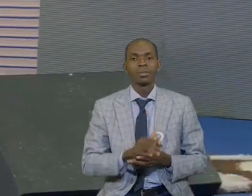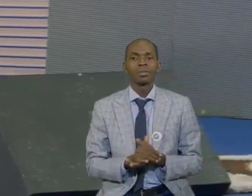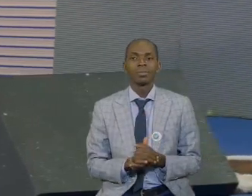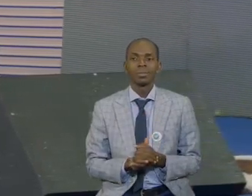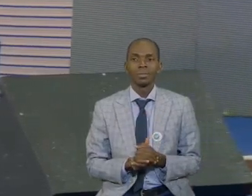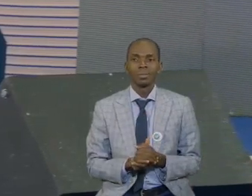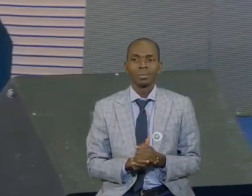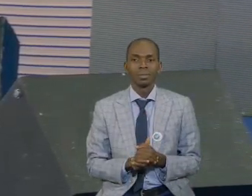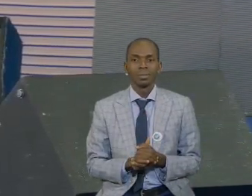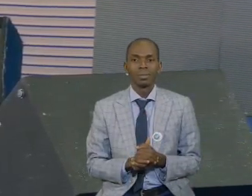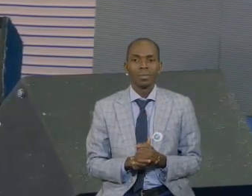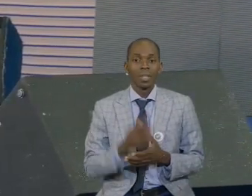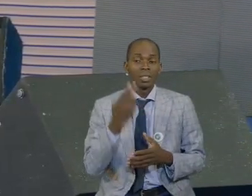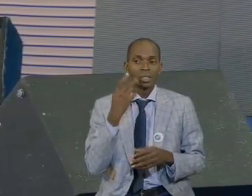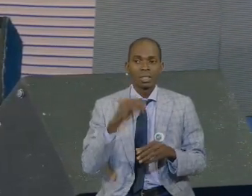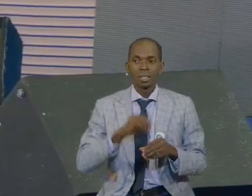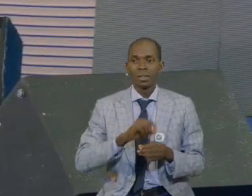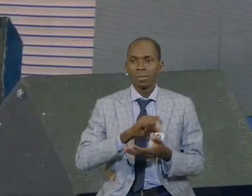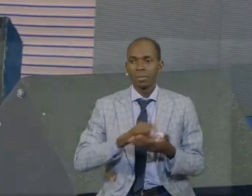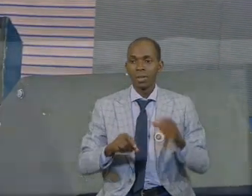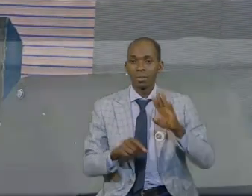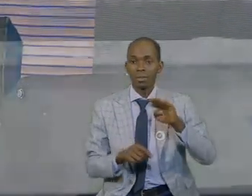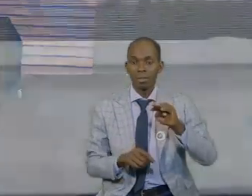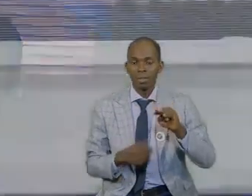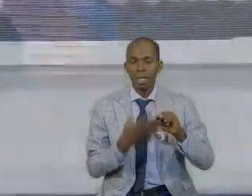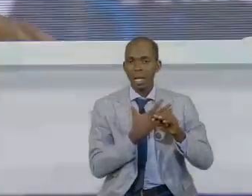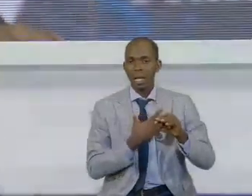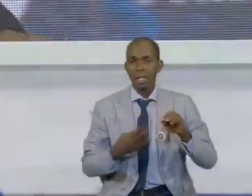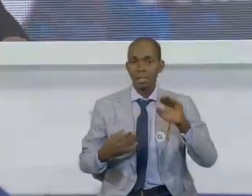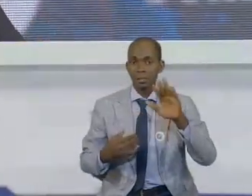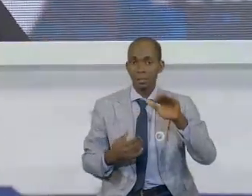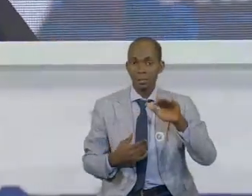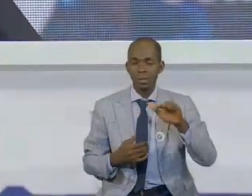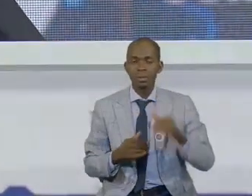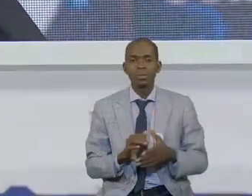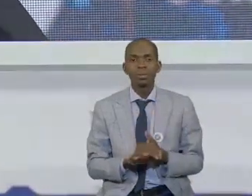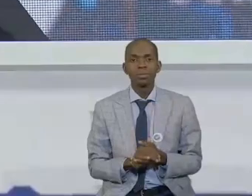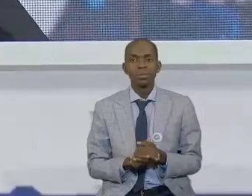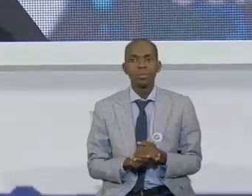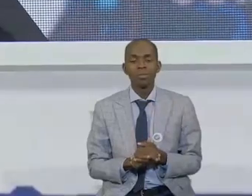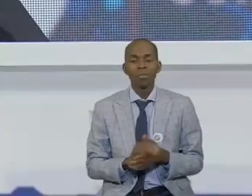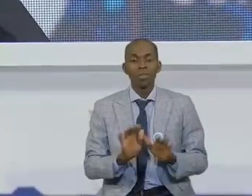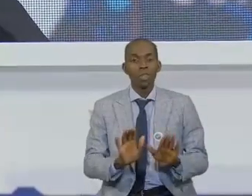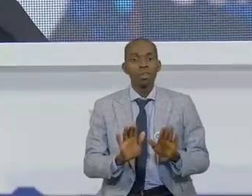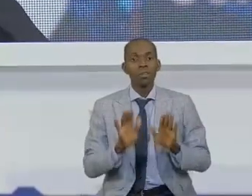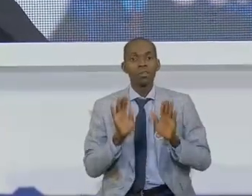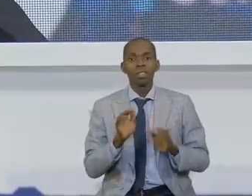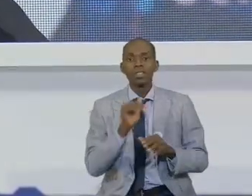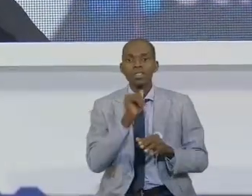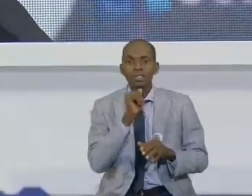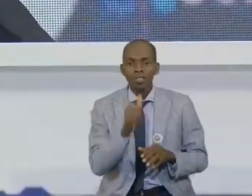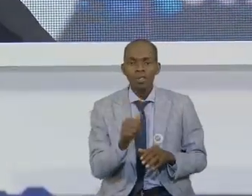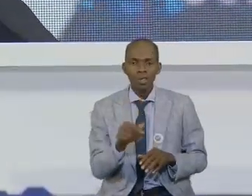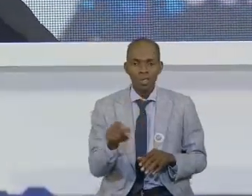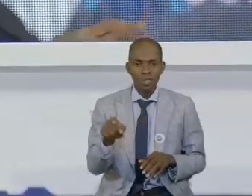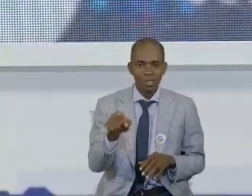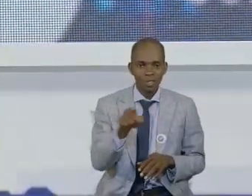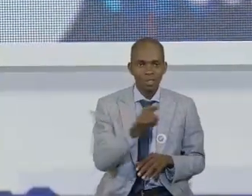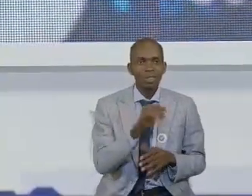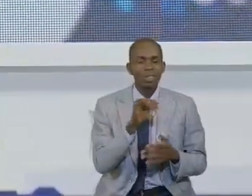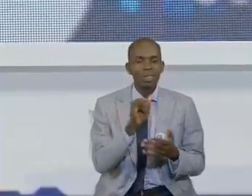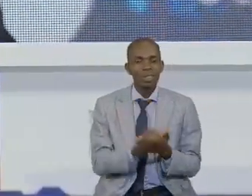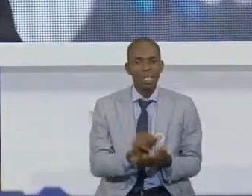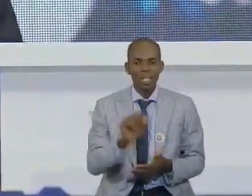And look at verse 14 and verse 15. Fear not, thou worm Jacob, I